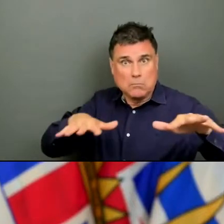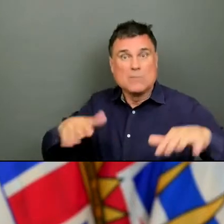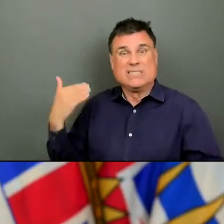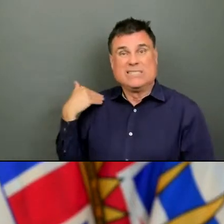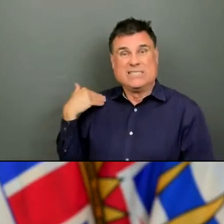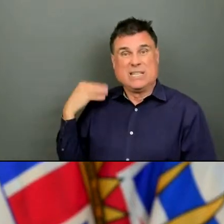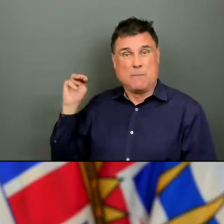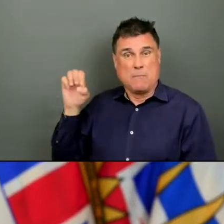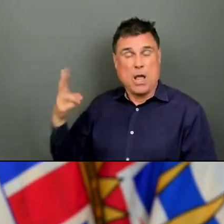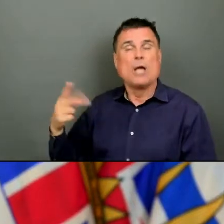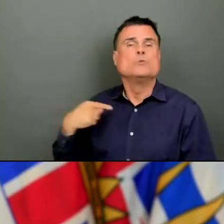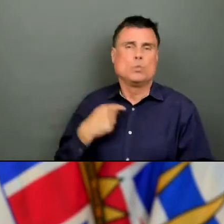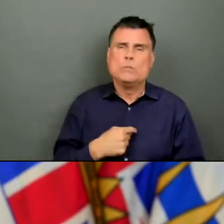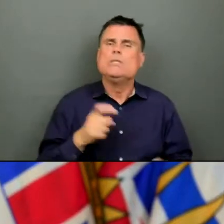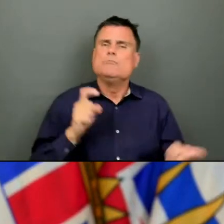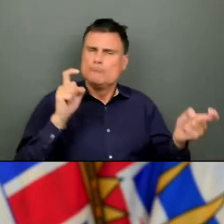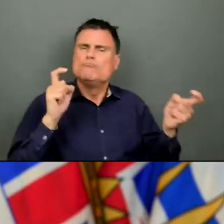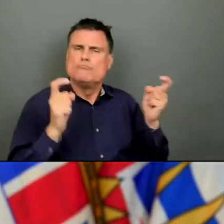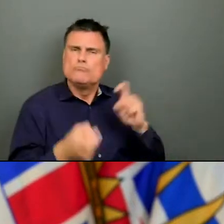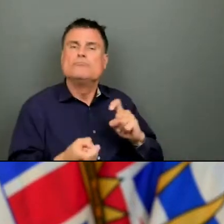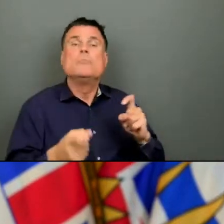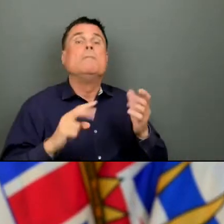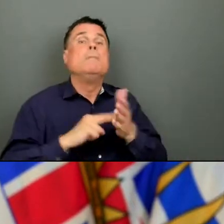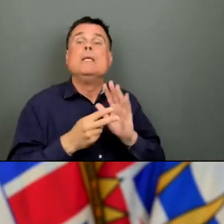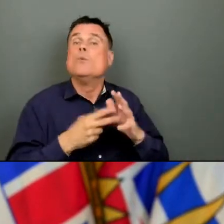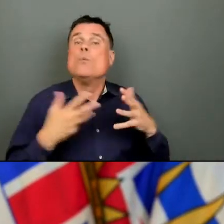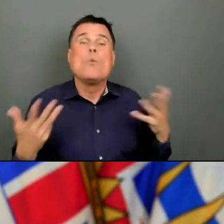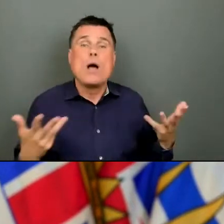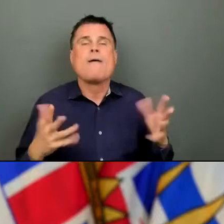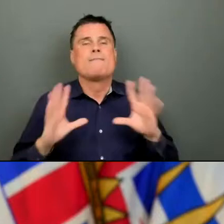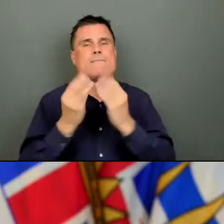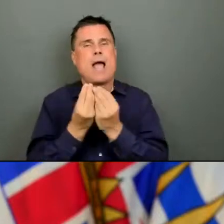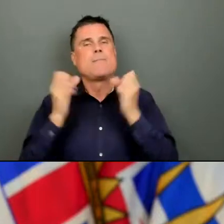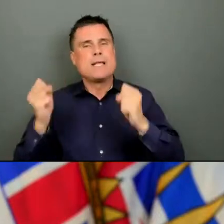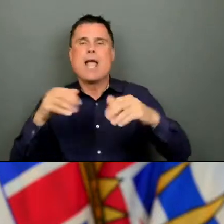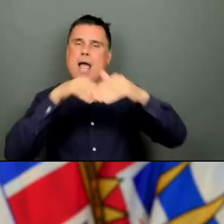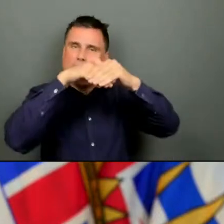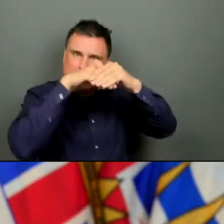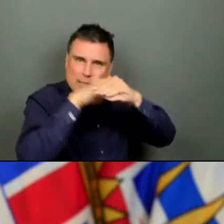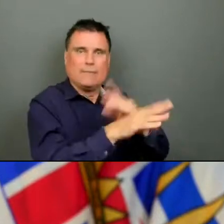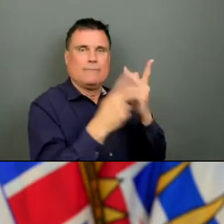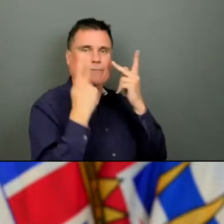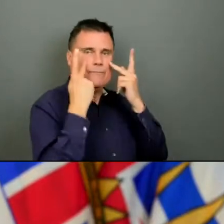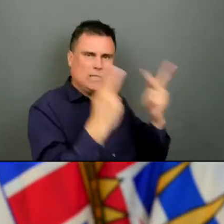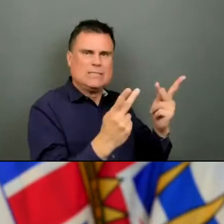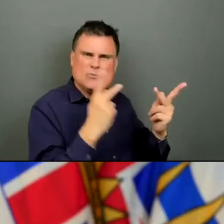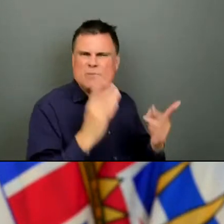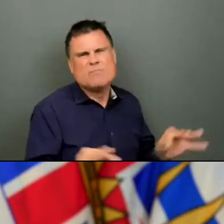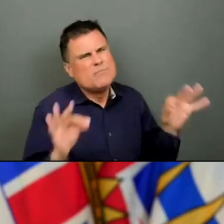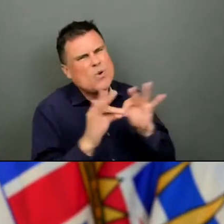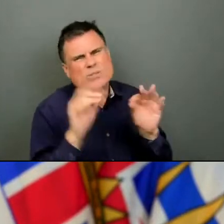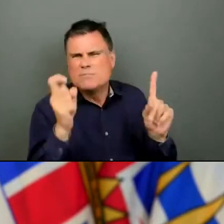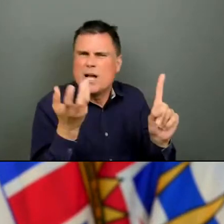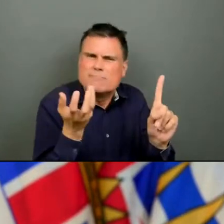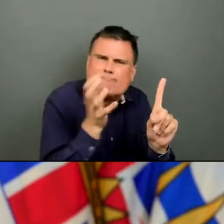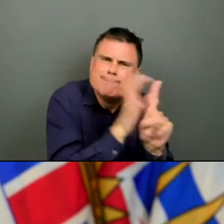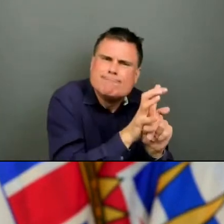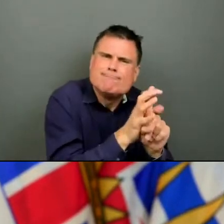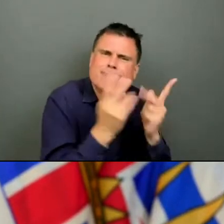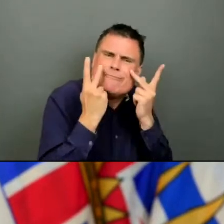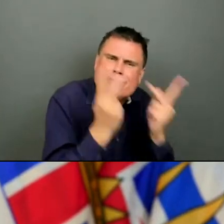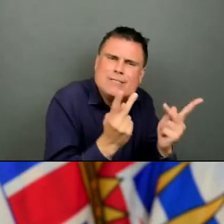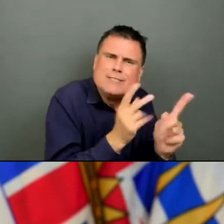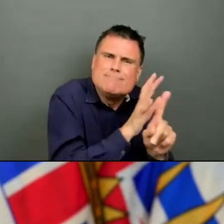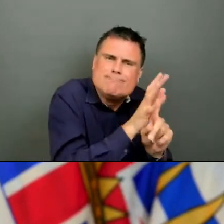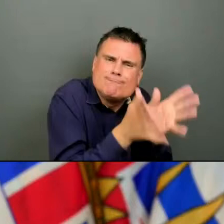allow those so important visits, especially family visits and longer visits with residents, at the same time that we were putting